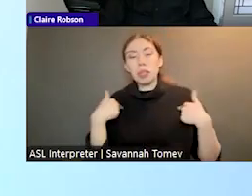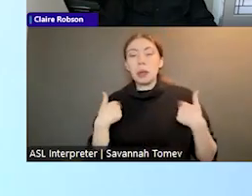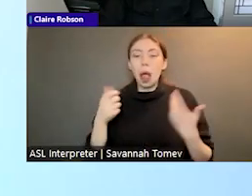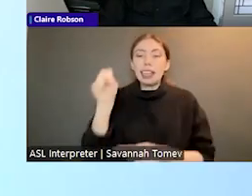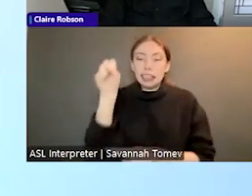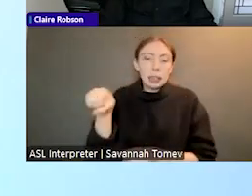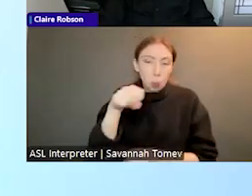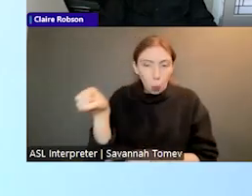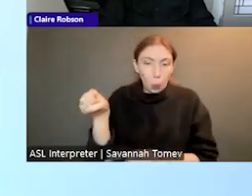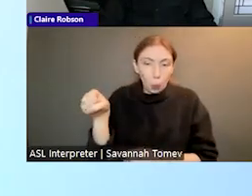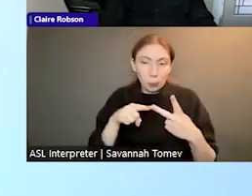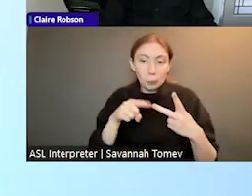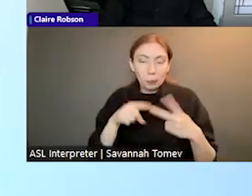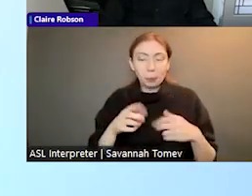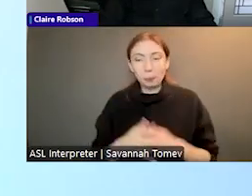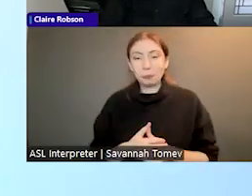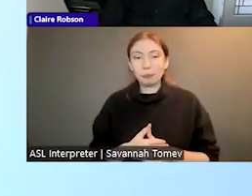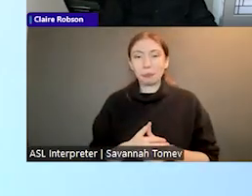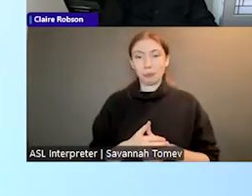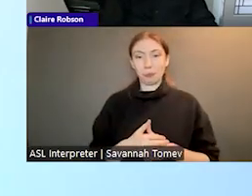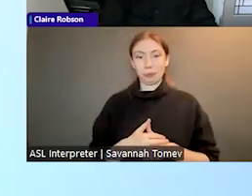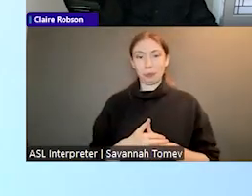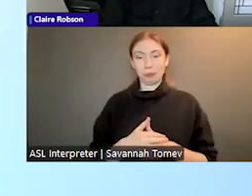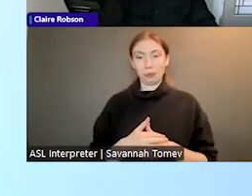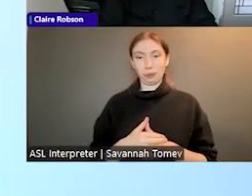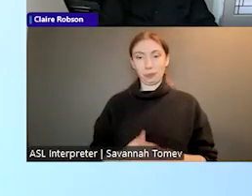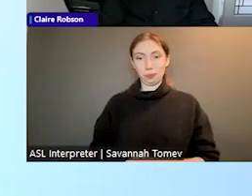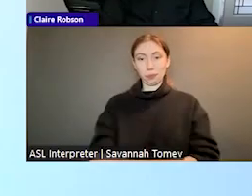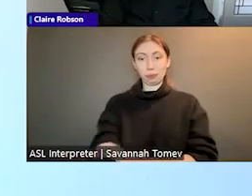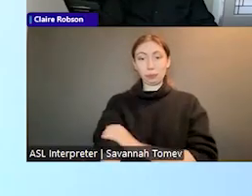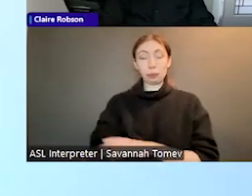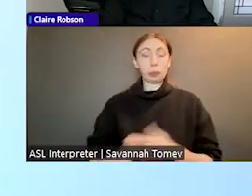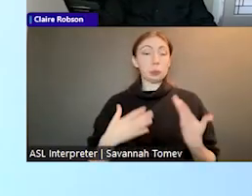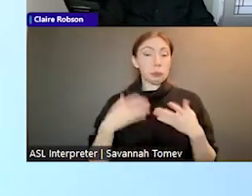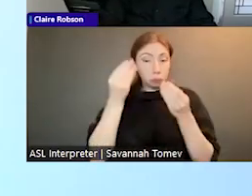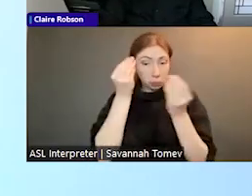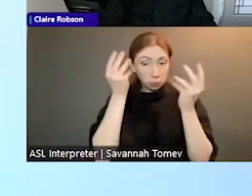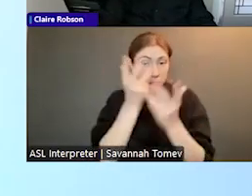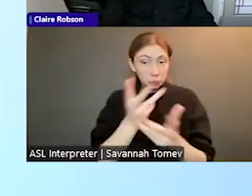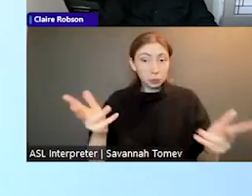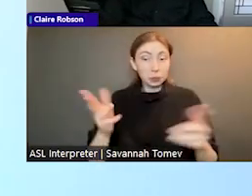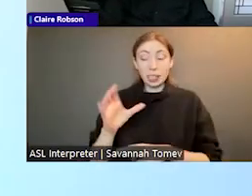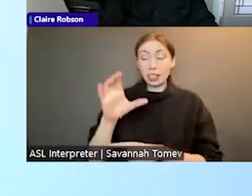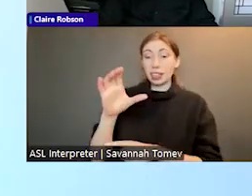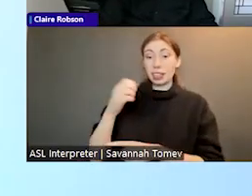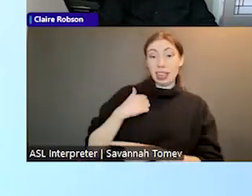To complicate matters, we were not counted in the census. Gender identity was added only